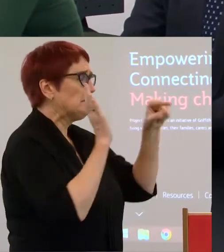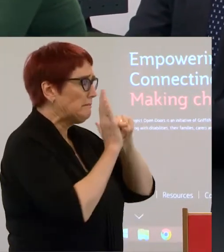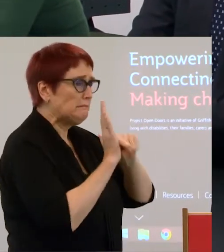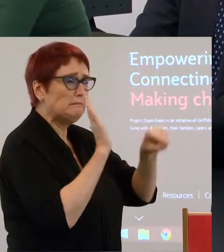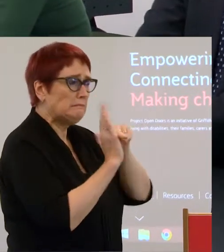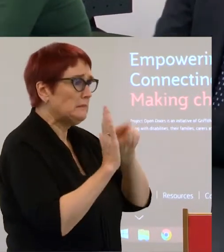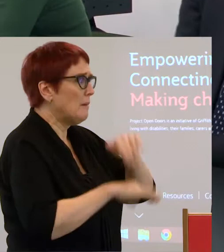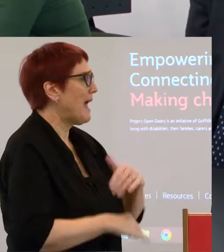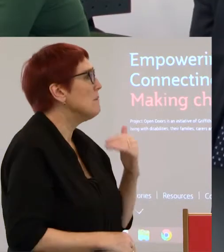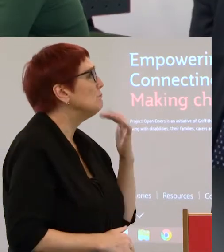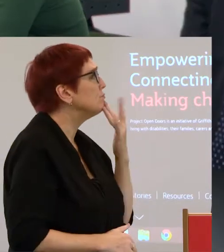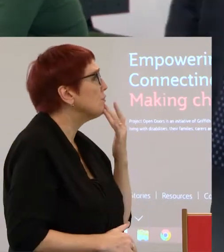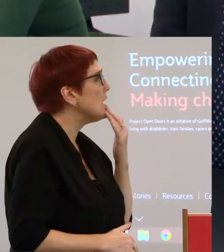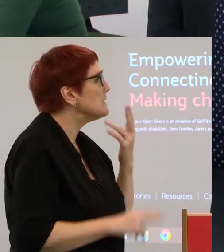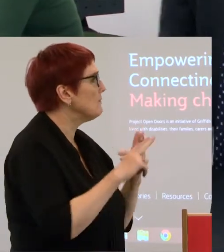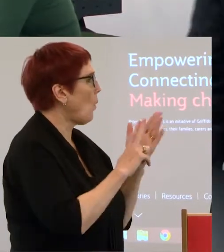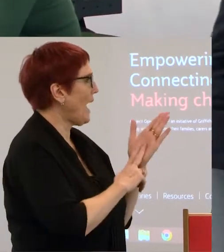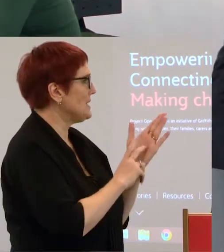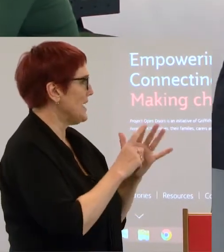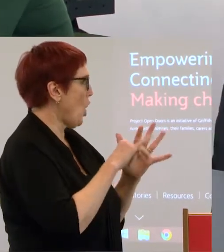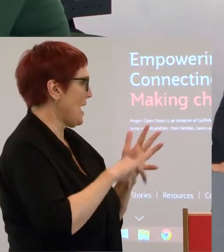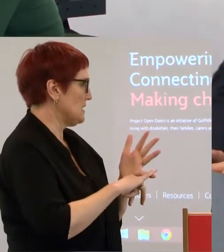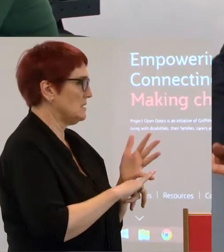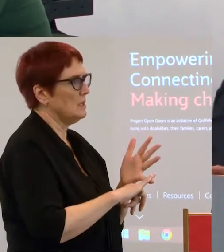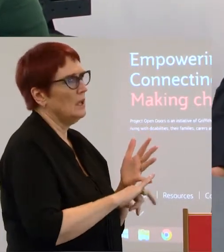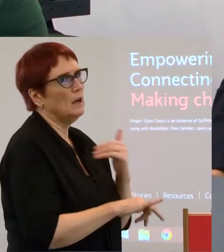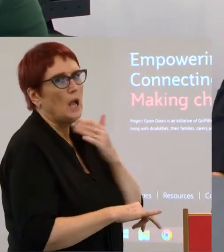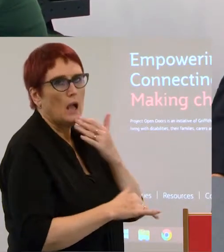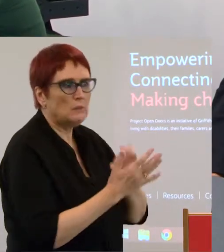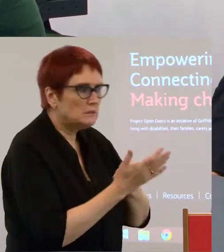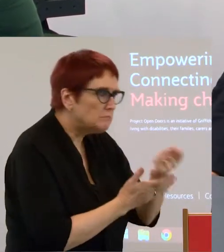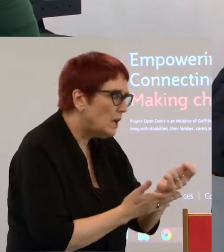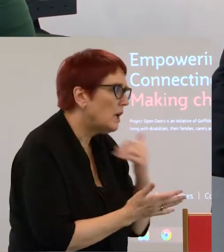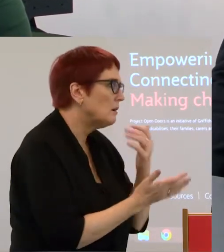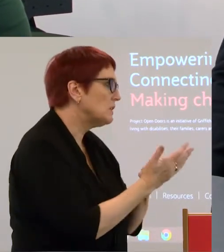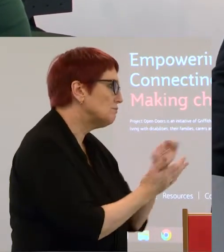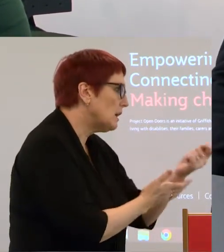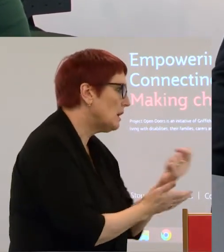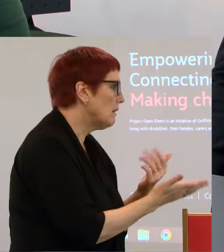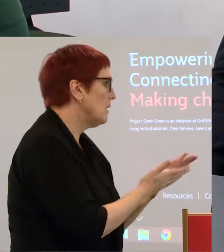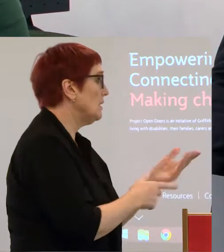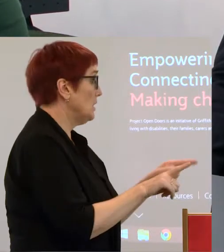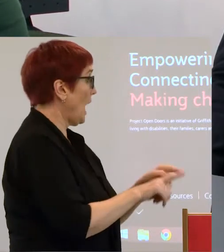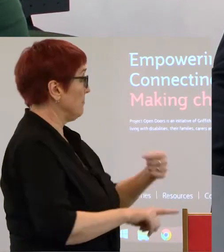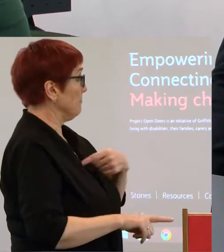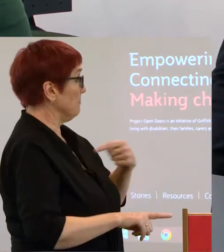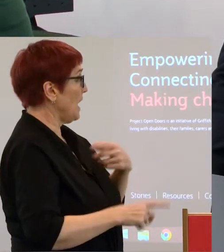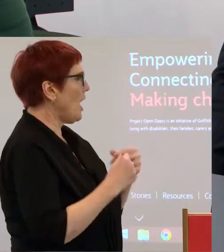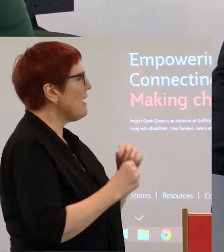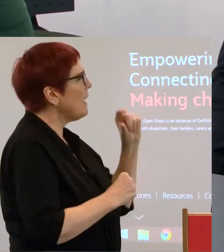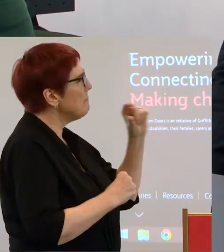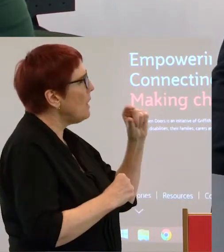the prices of the NDIS, of how much the cost for people, I myself, with a mild